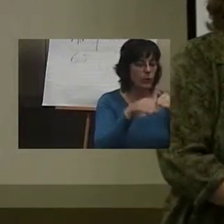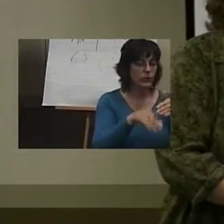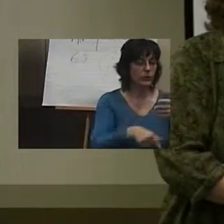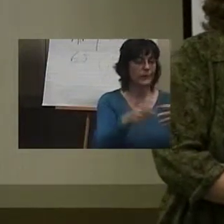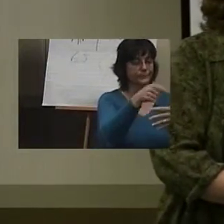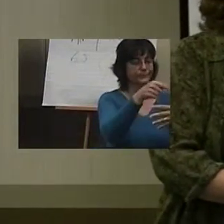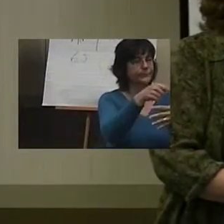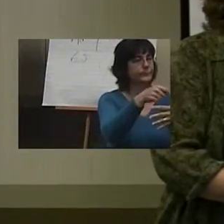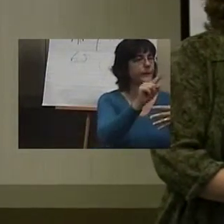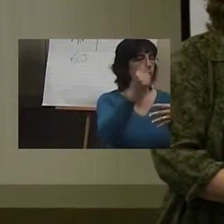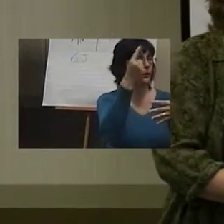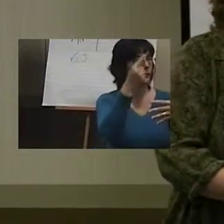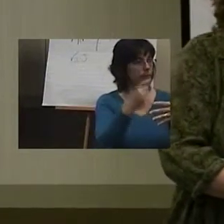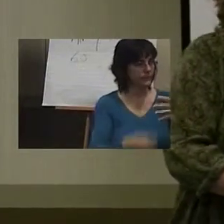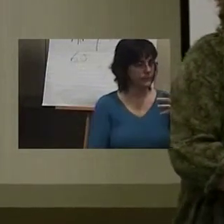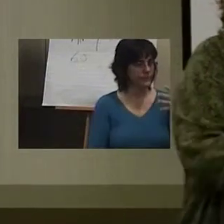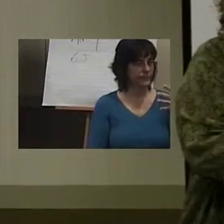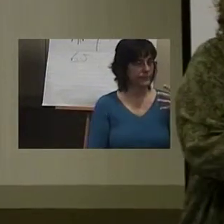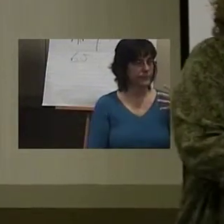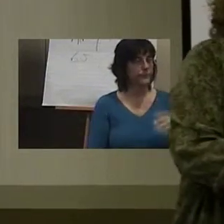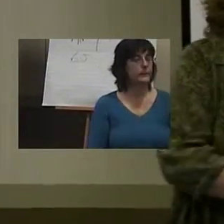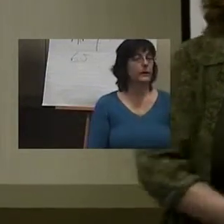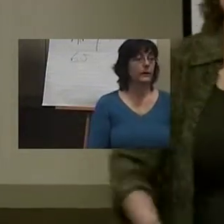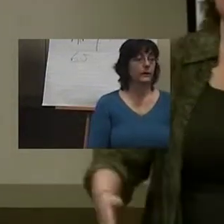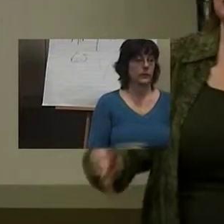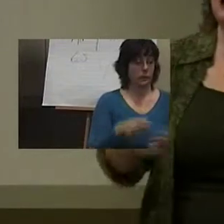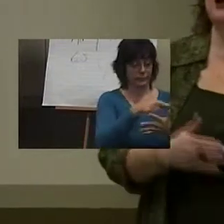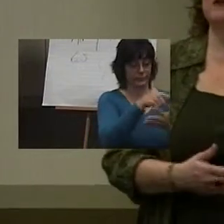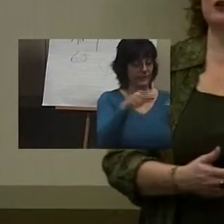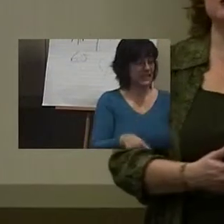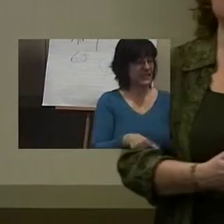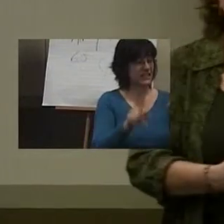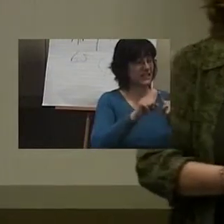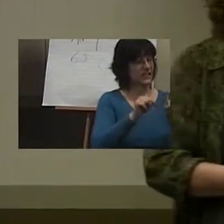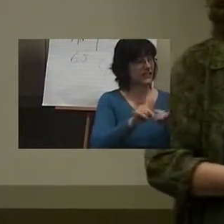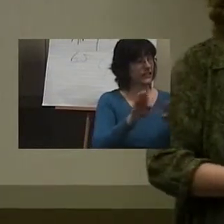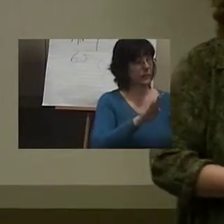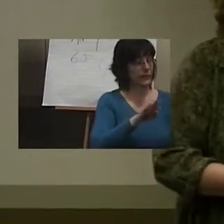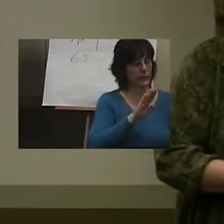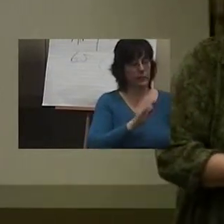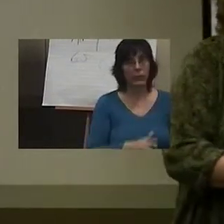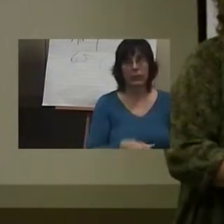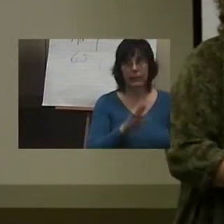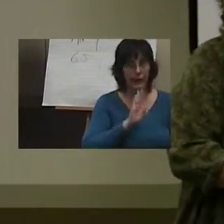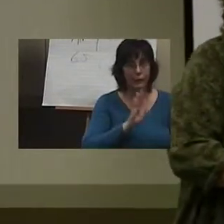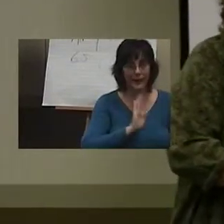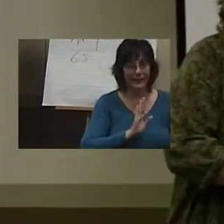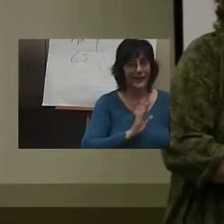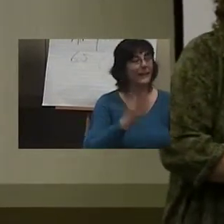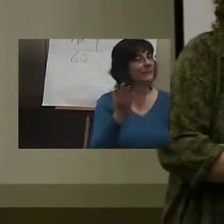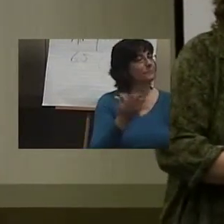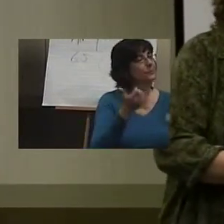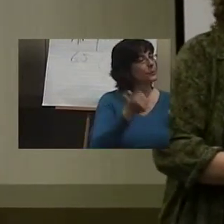first. Okay? So out of the 6 behaviors that are frustrating, which